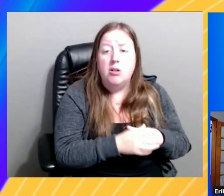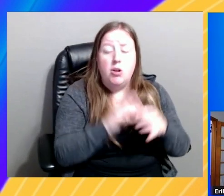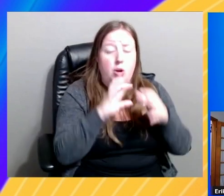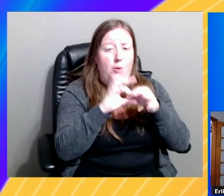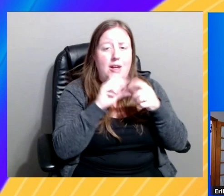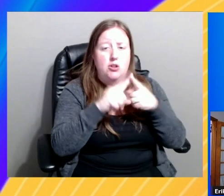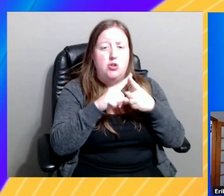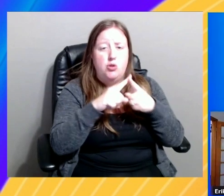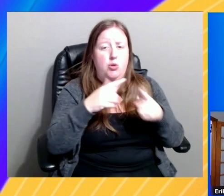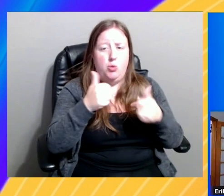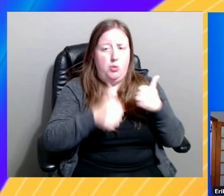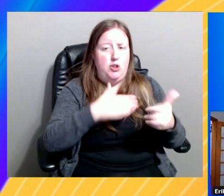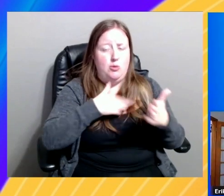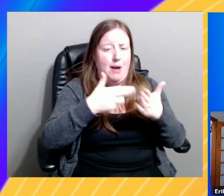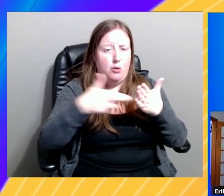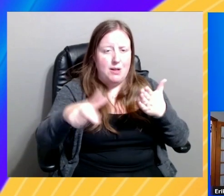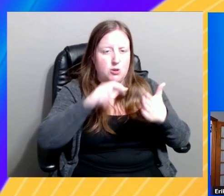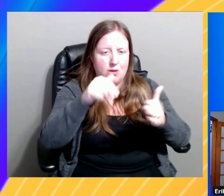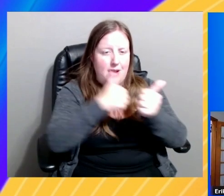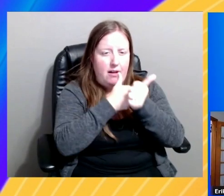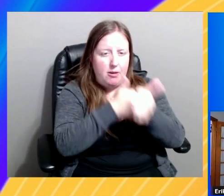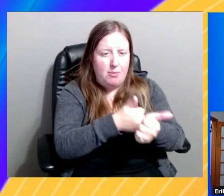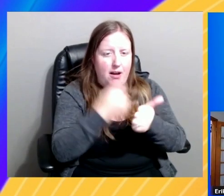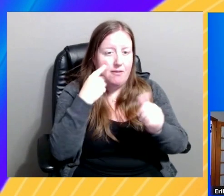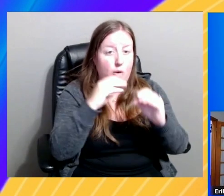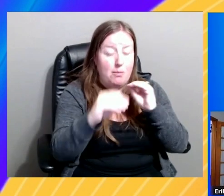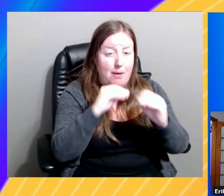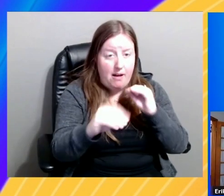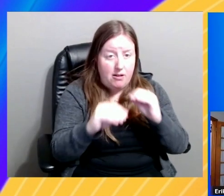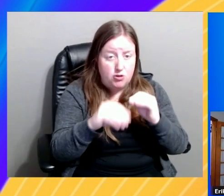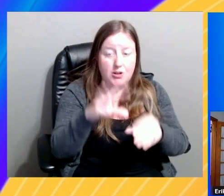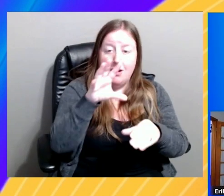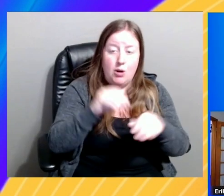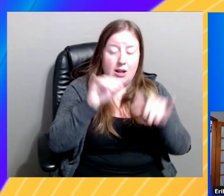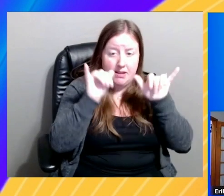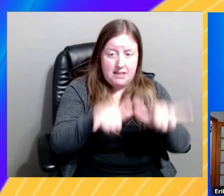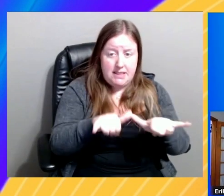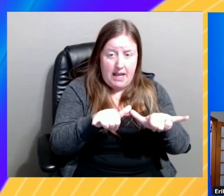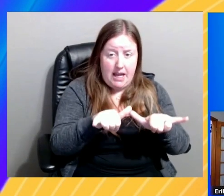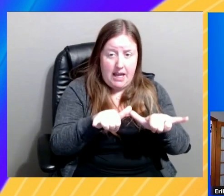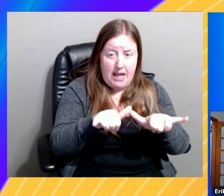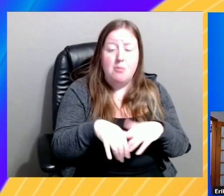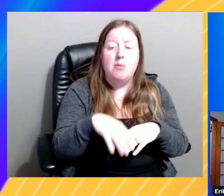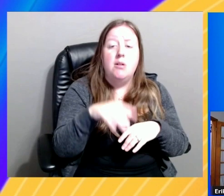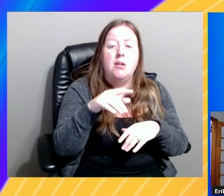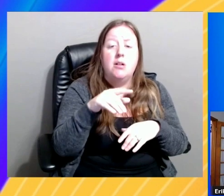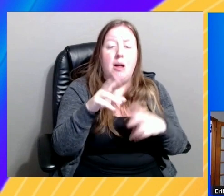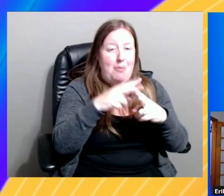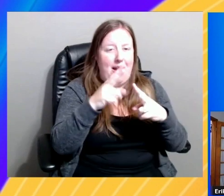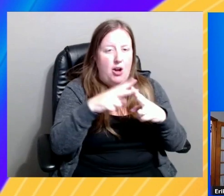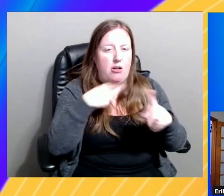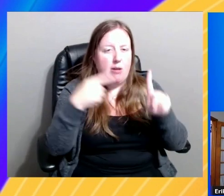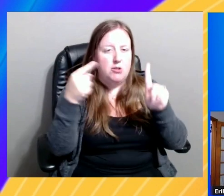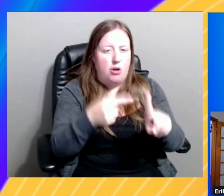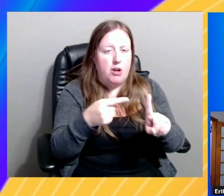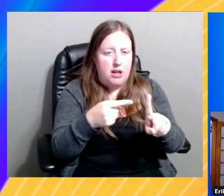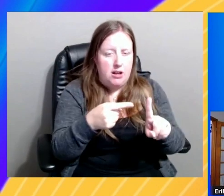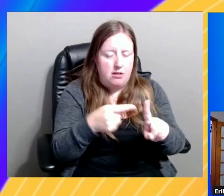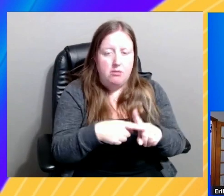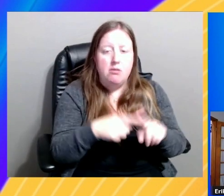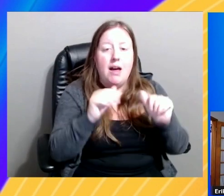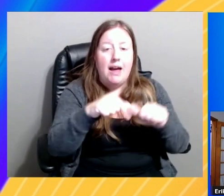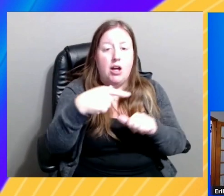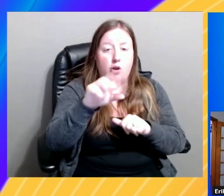are non-compliant for patch, and again, including that same tag key value pair that I'm targeting, I can query this